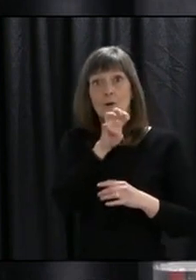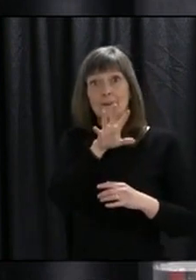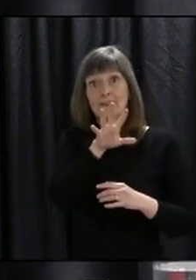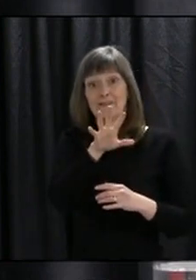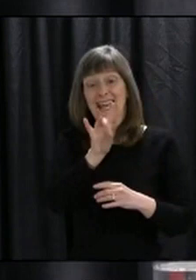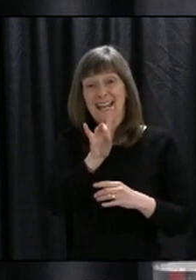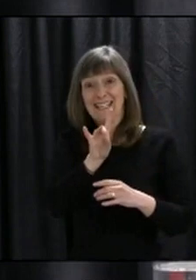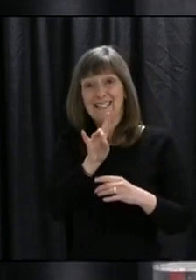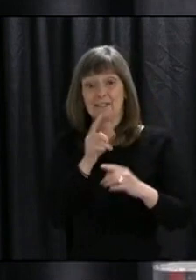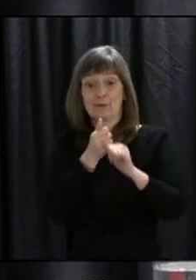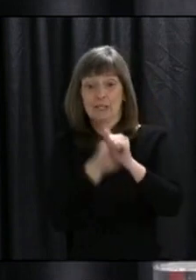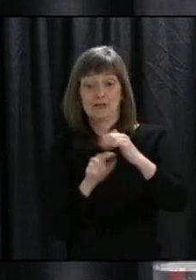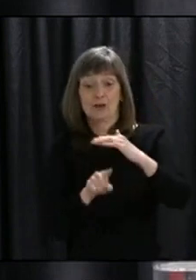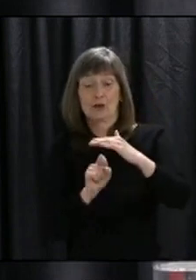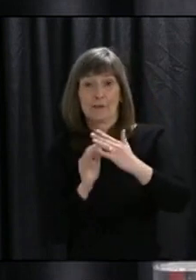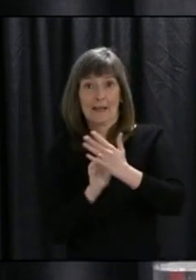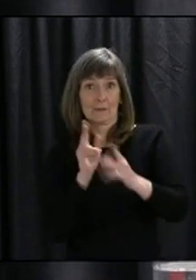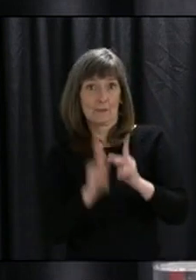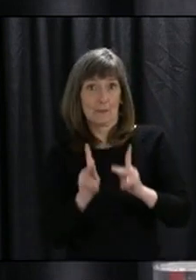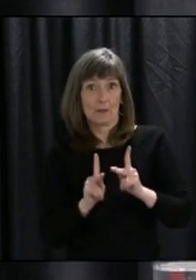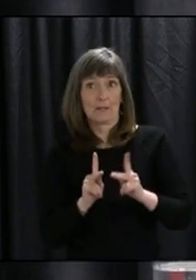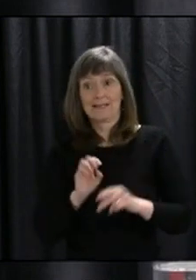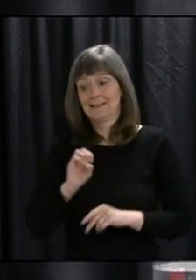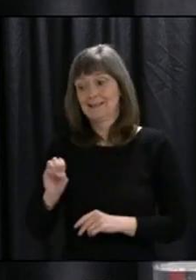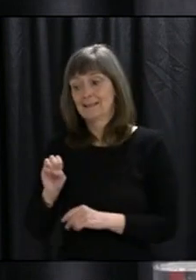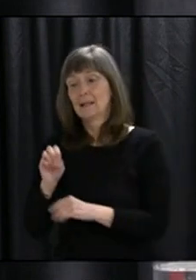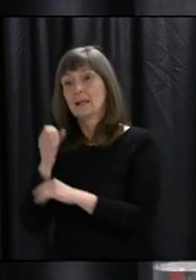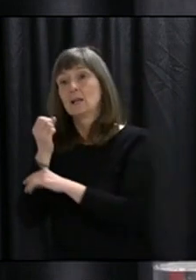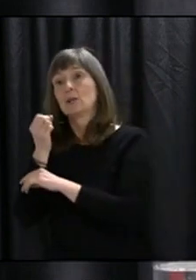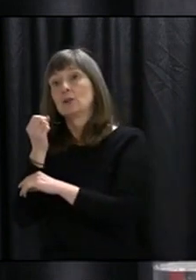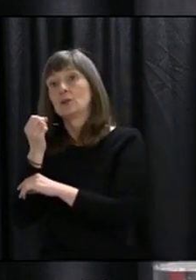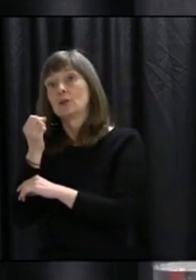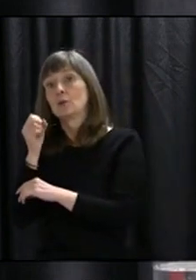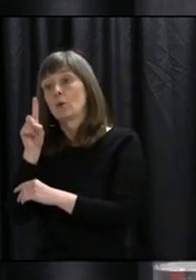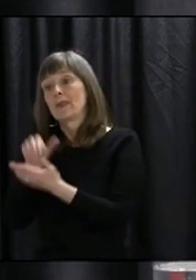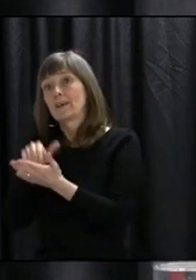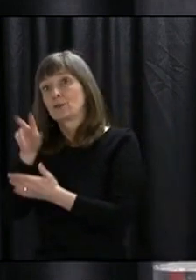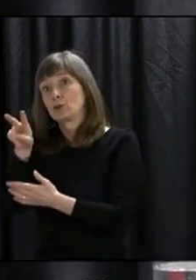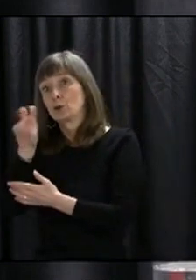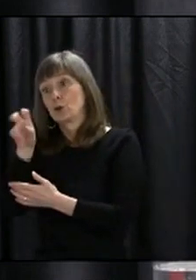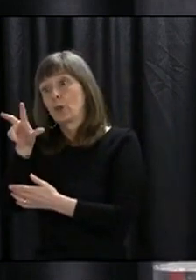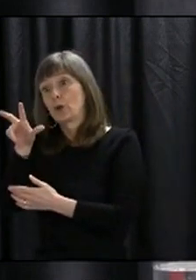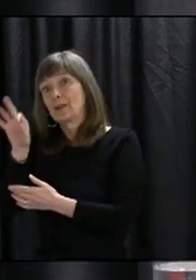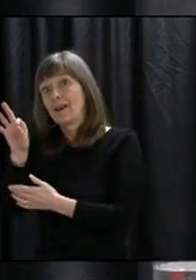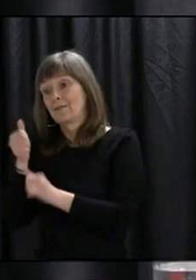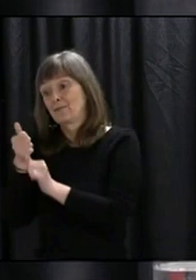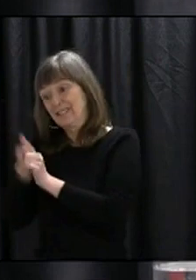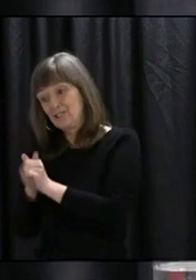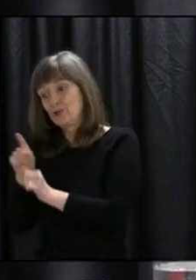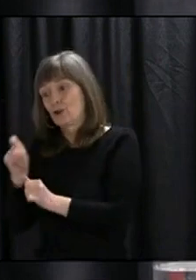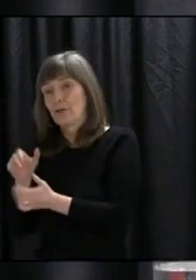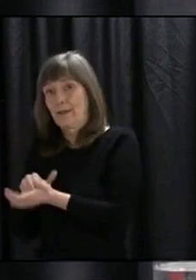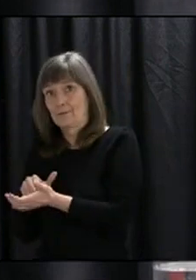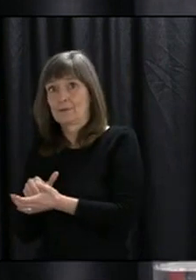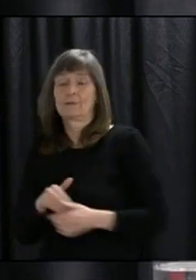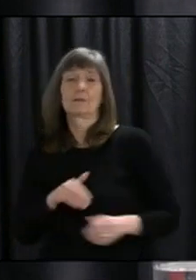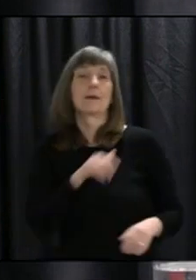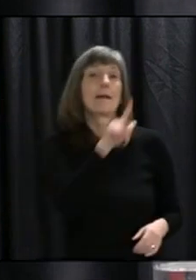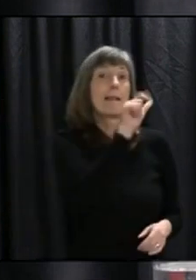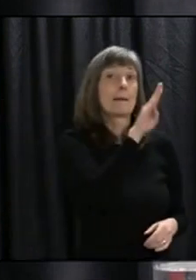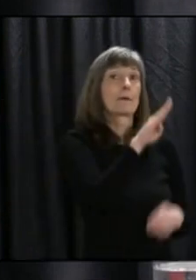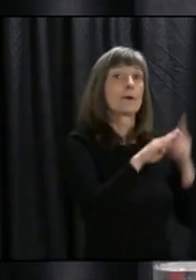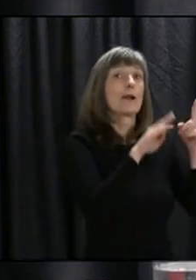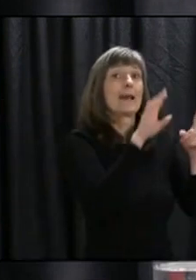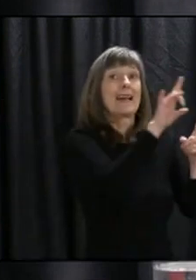458 per 100,000. For Eastern Health is 1,239 per 100,000. Labrador Grenfell